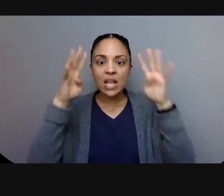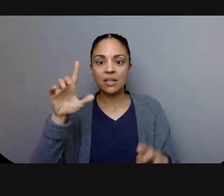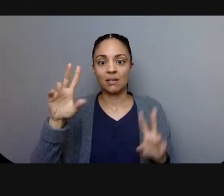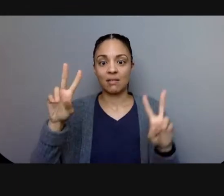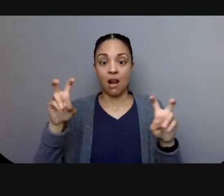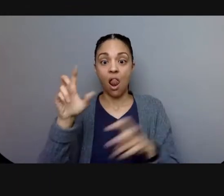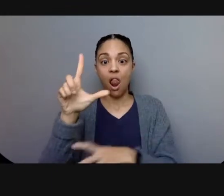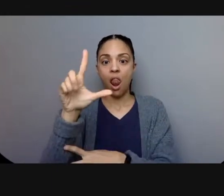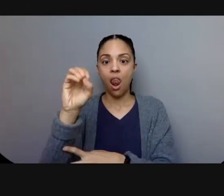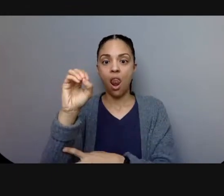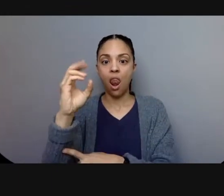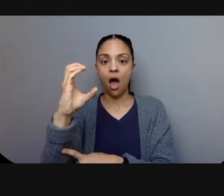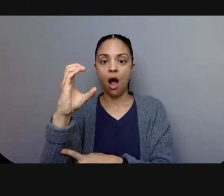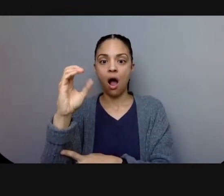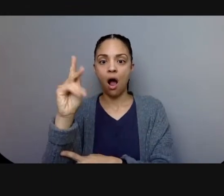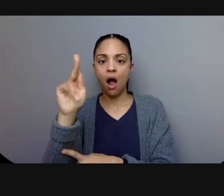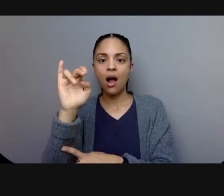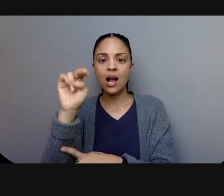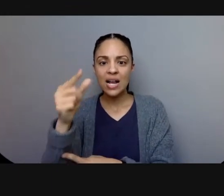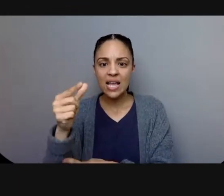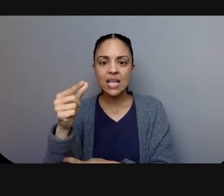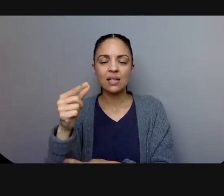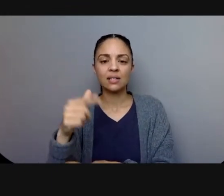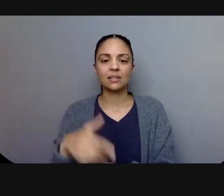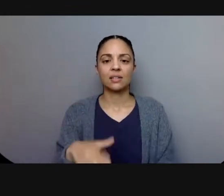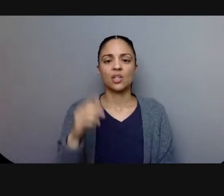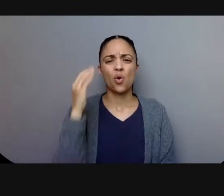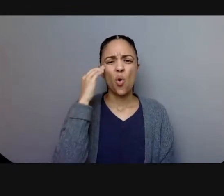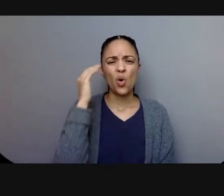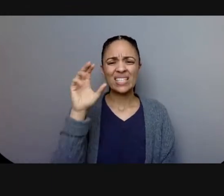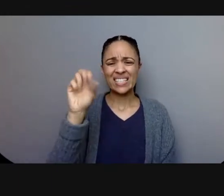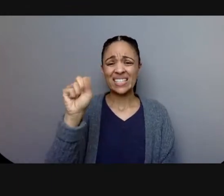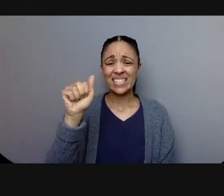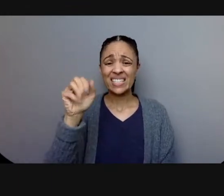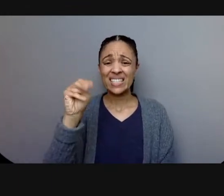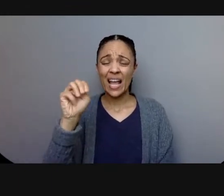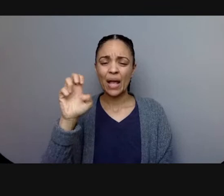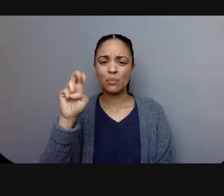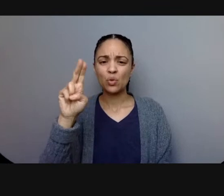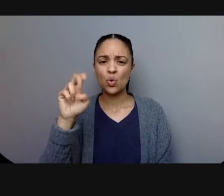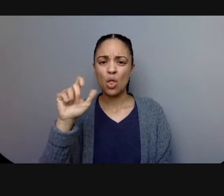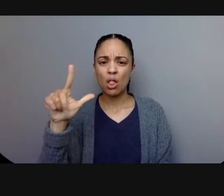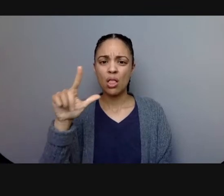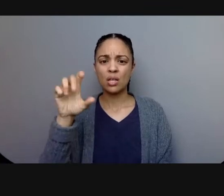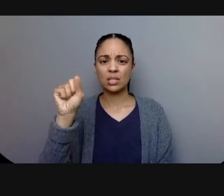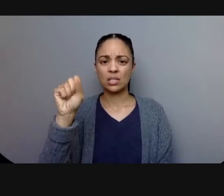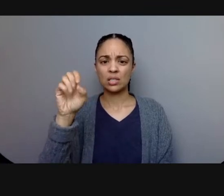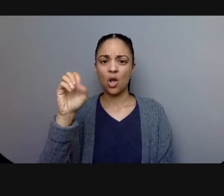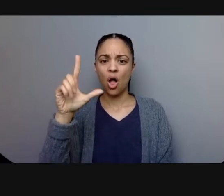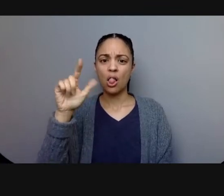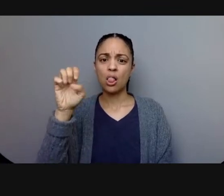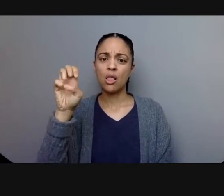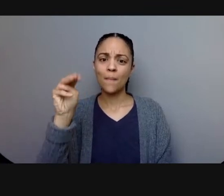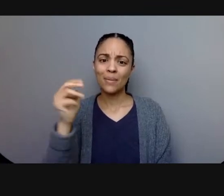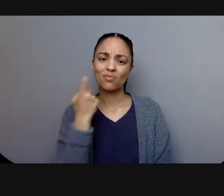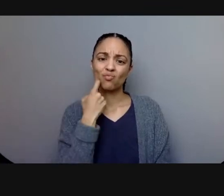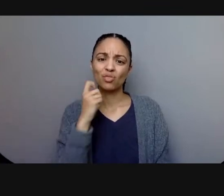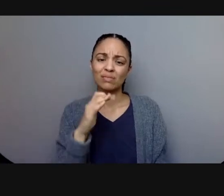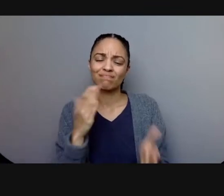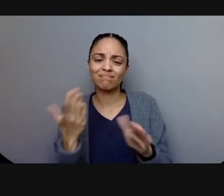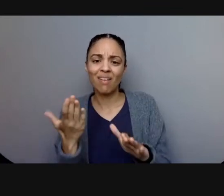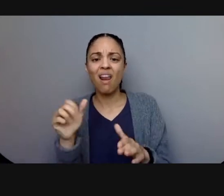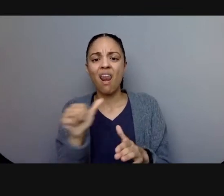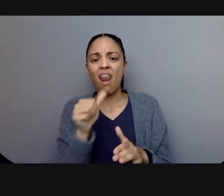Samuel Solomon, one of the innovators of popping. We just lost Shabadoo this year. Yeah, we just lost him.